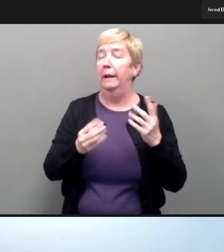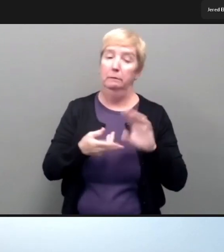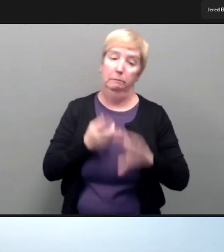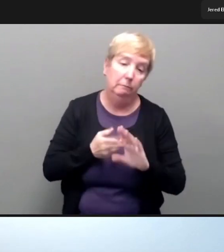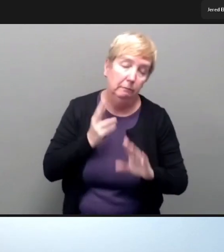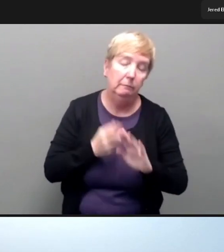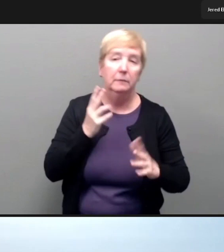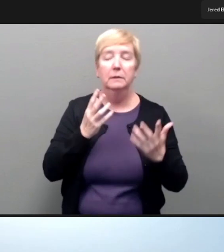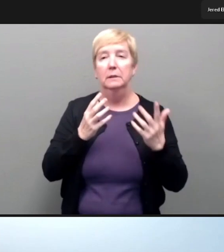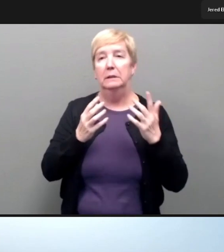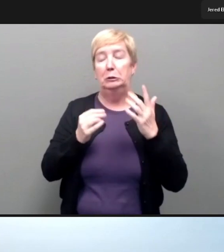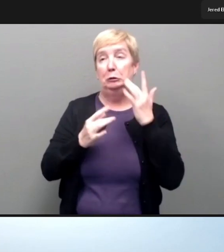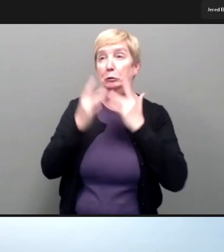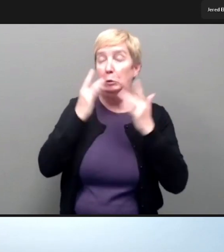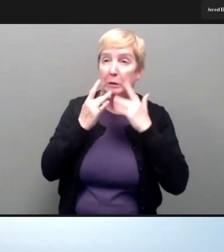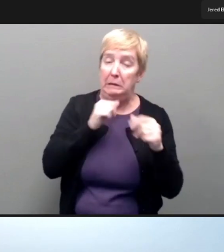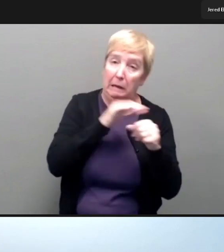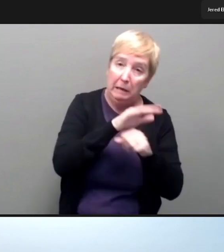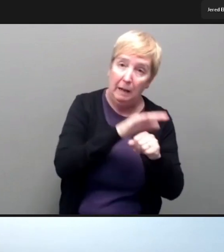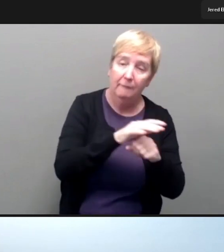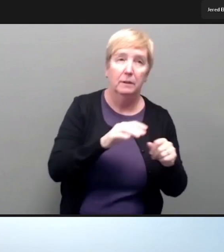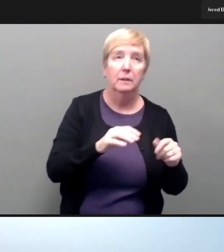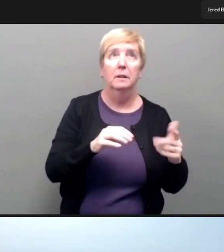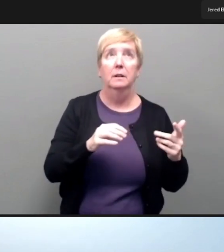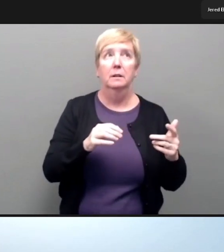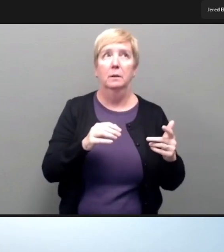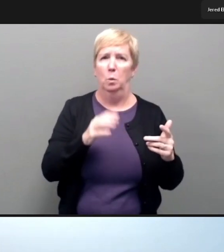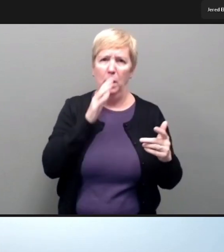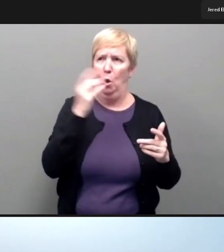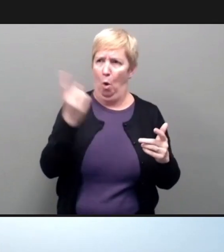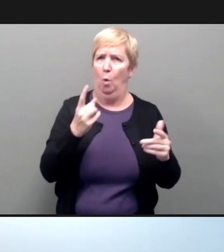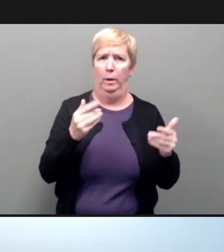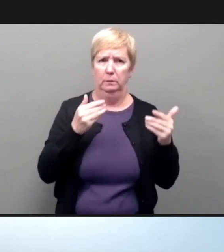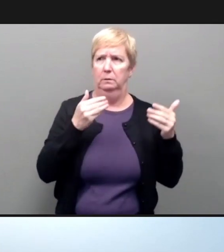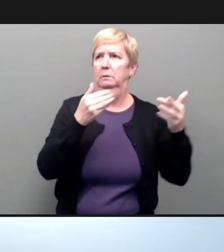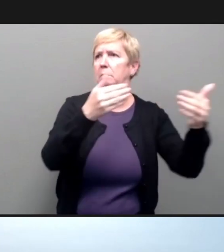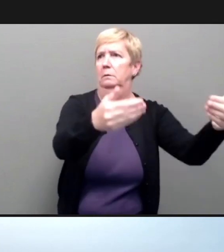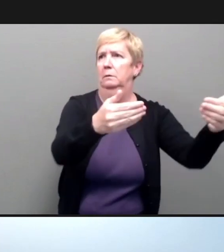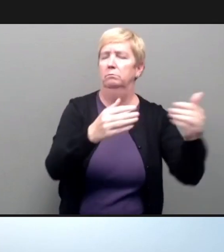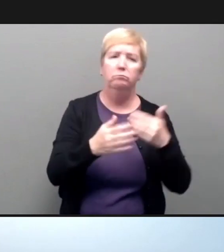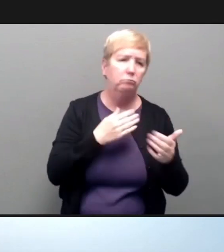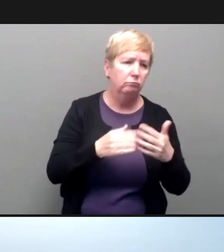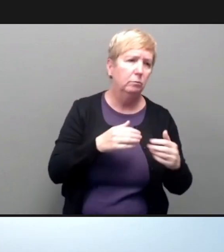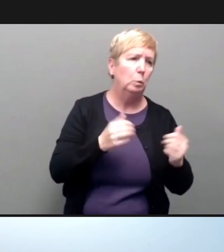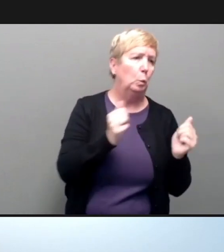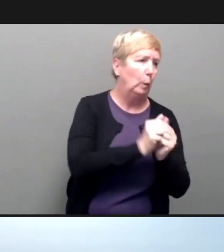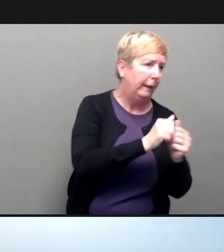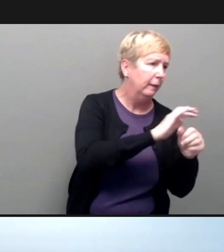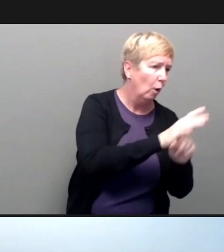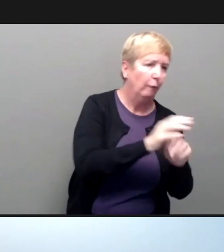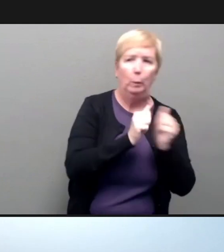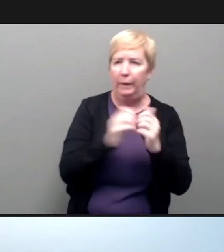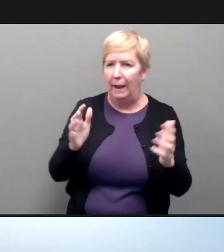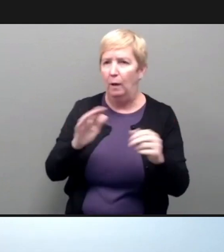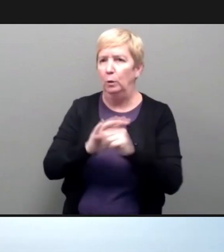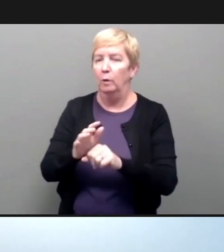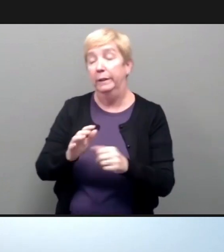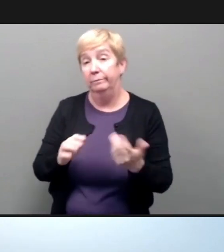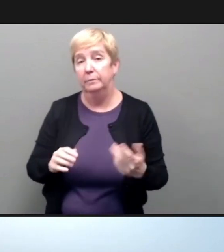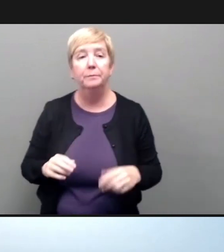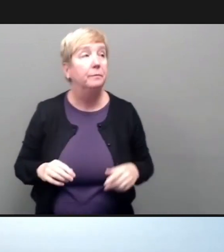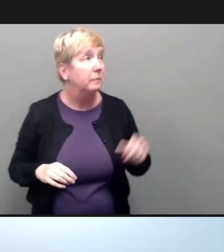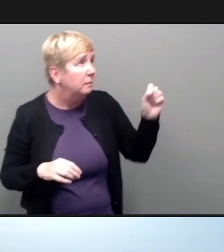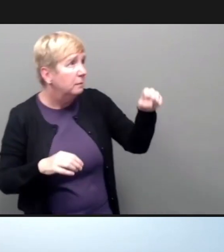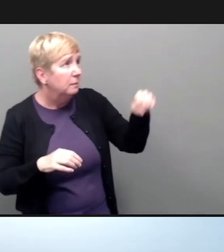moving forward with pandemic, without pandemic. Oh yeah, absolutely. I mean, what the state is doing right now is managing